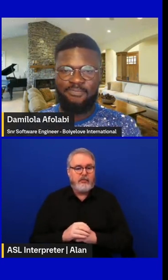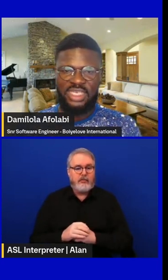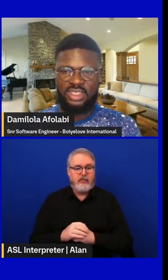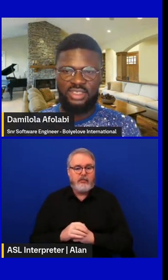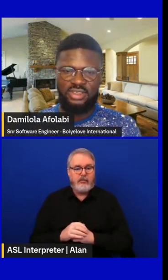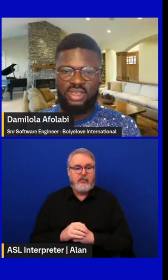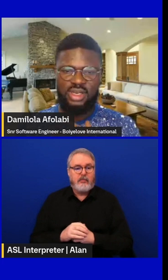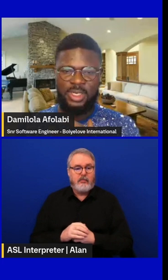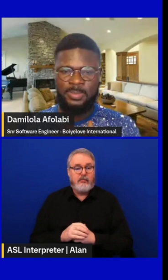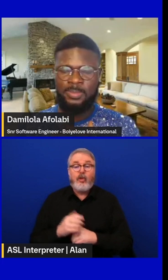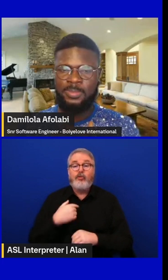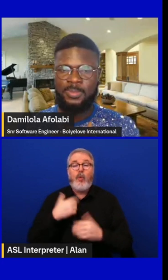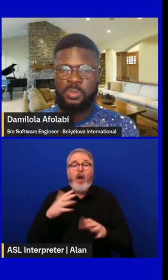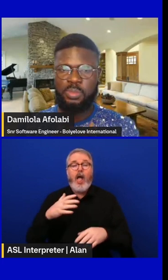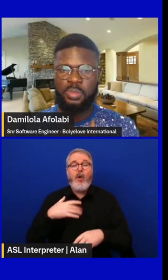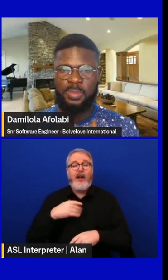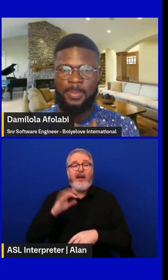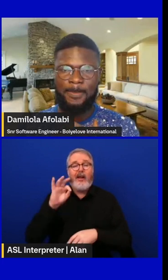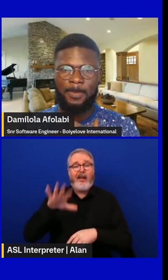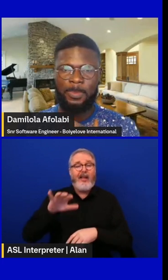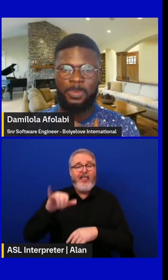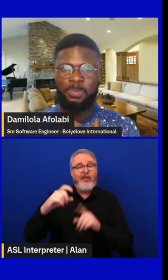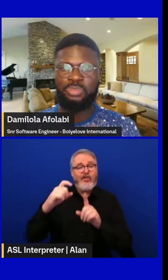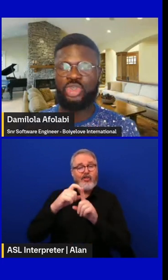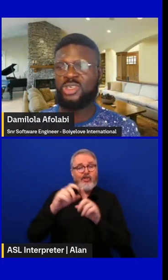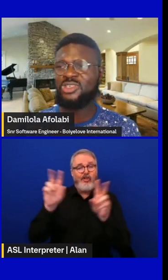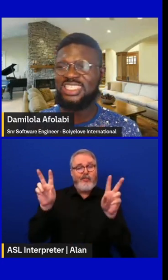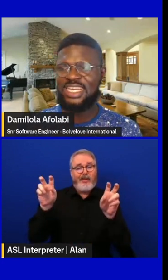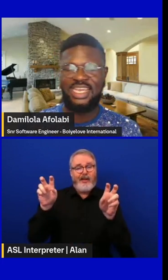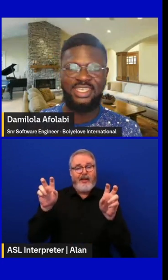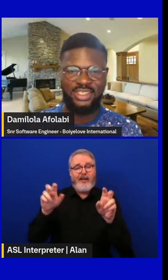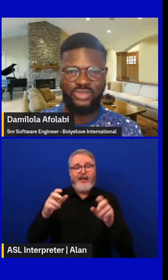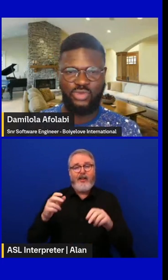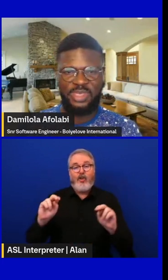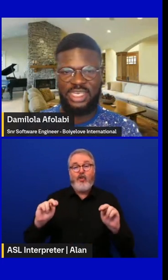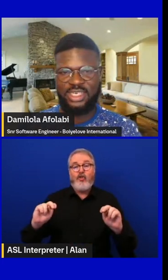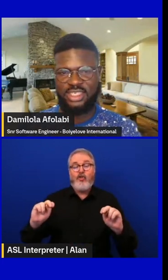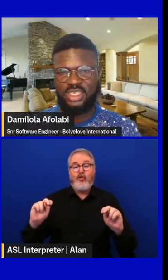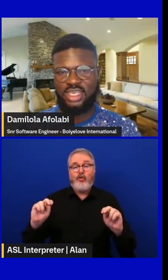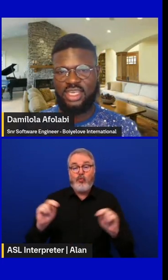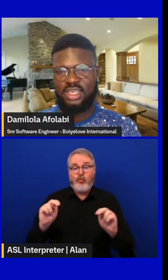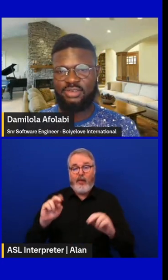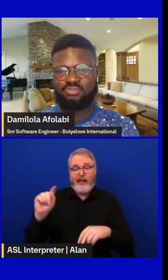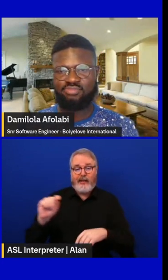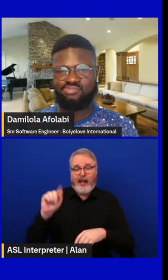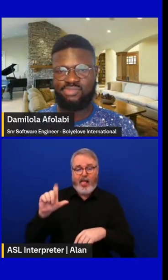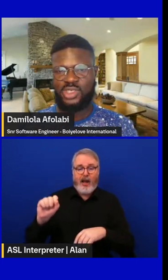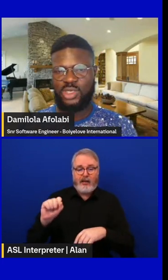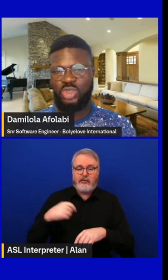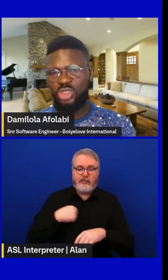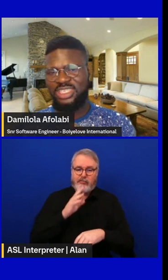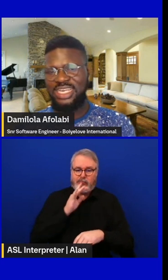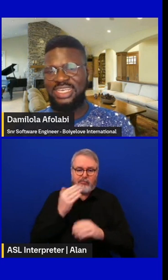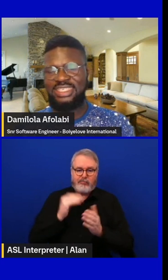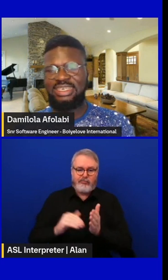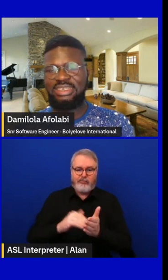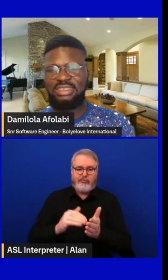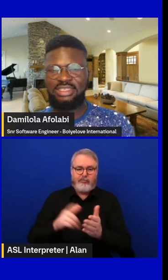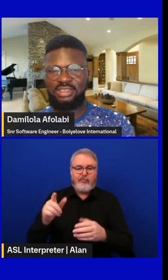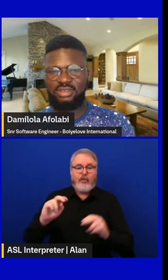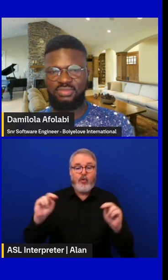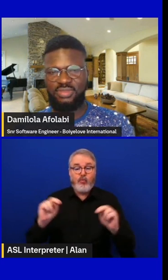So I've mentioned this term mutual TLS repeatedly. Mutual